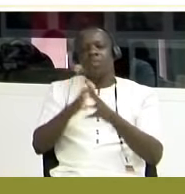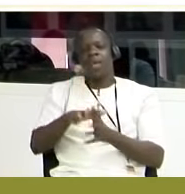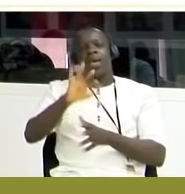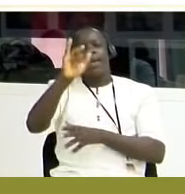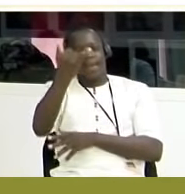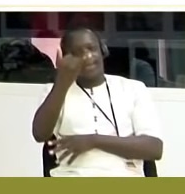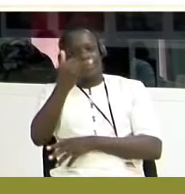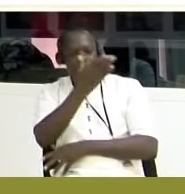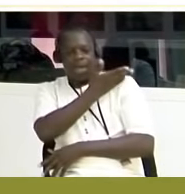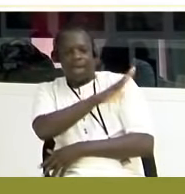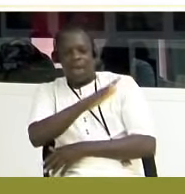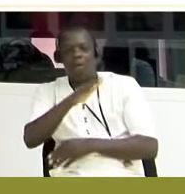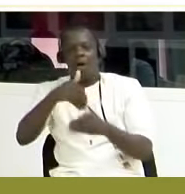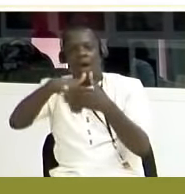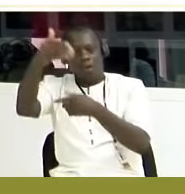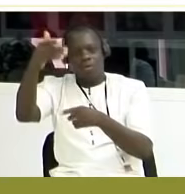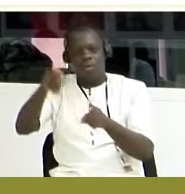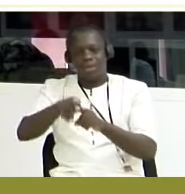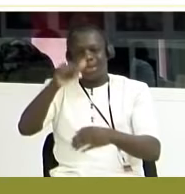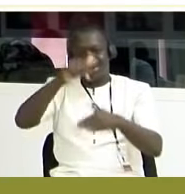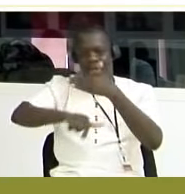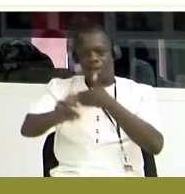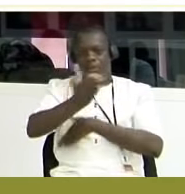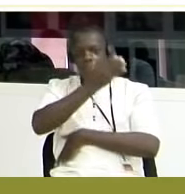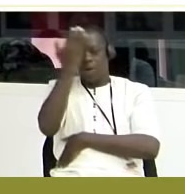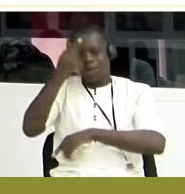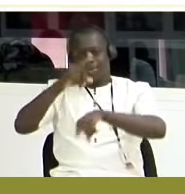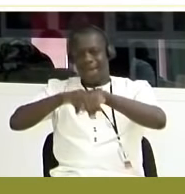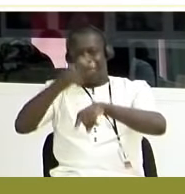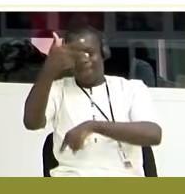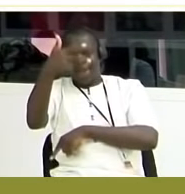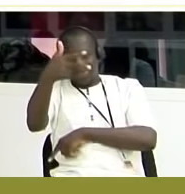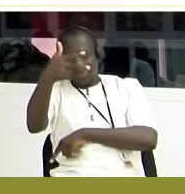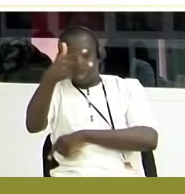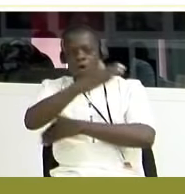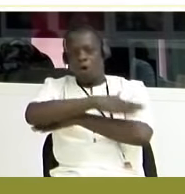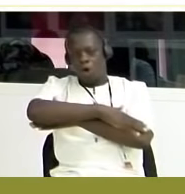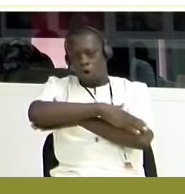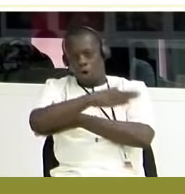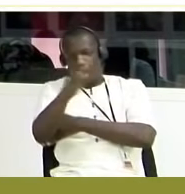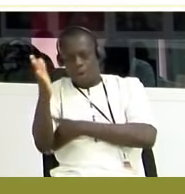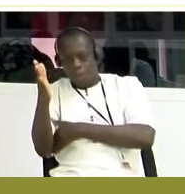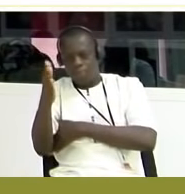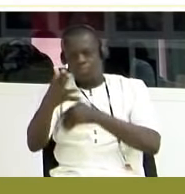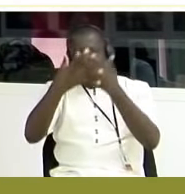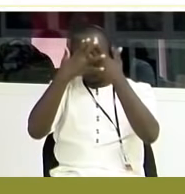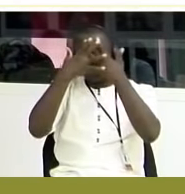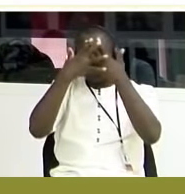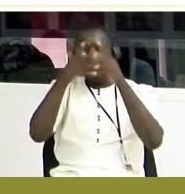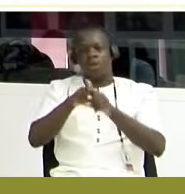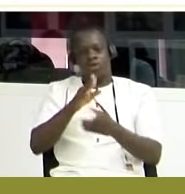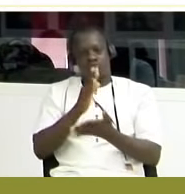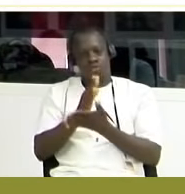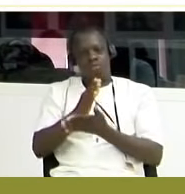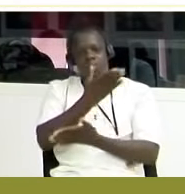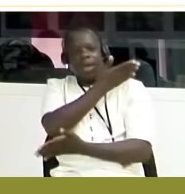at 8 o'clock, they will come and open the cell, and we were allowed to